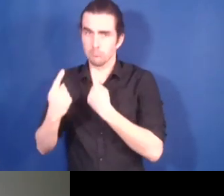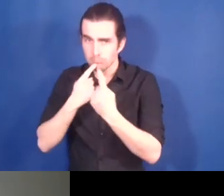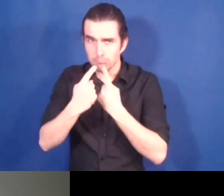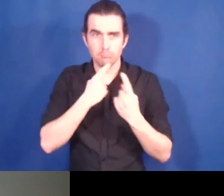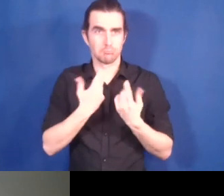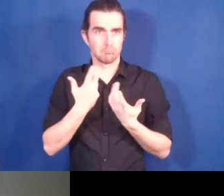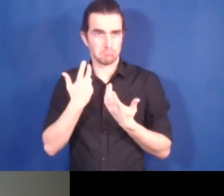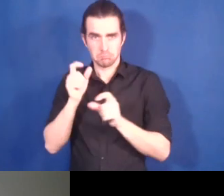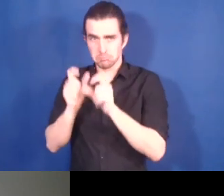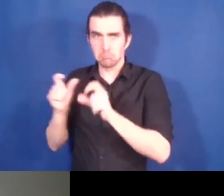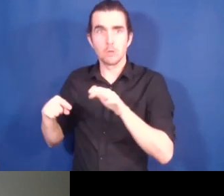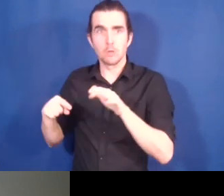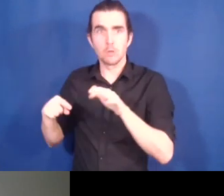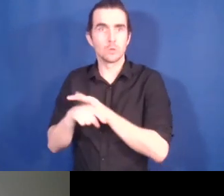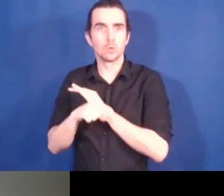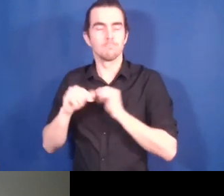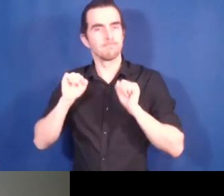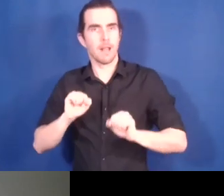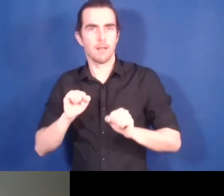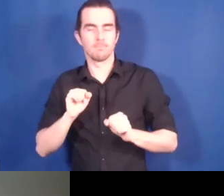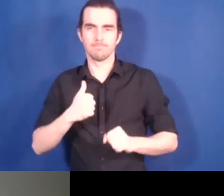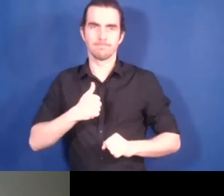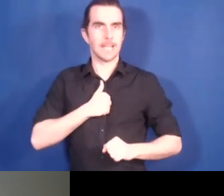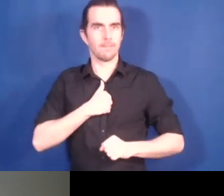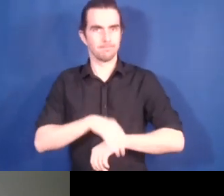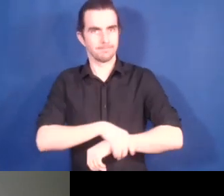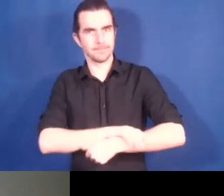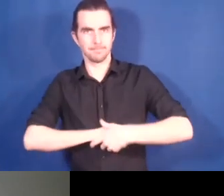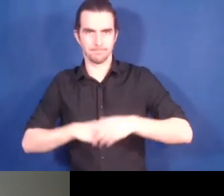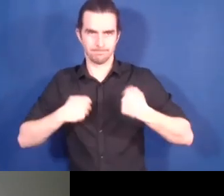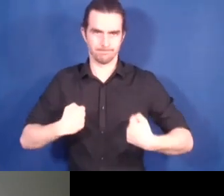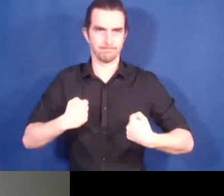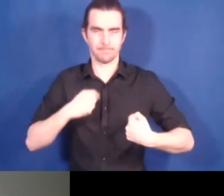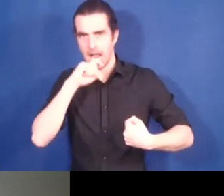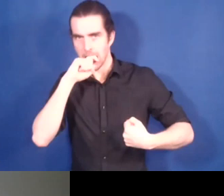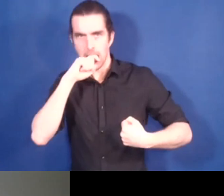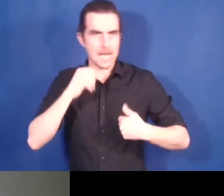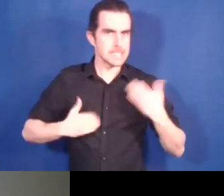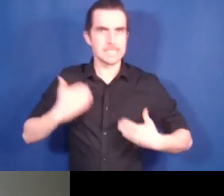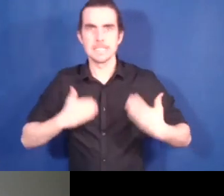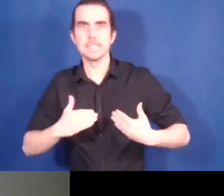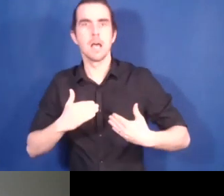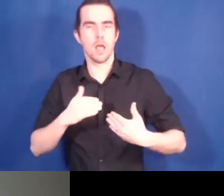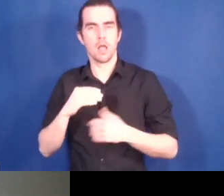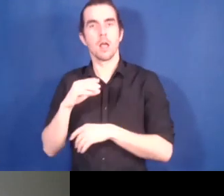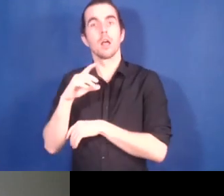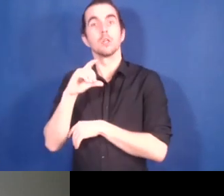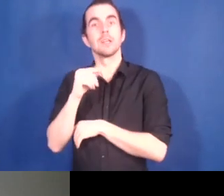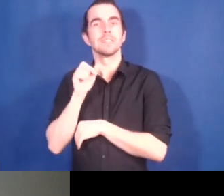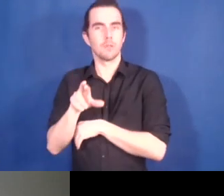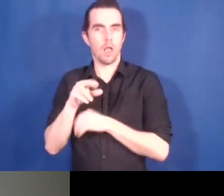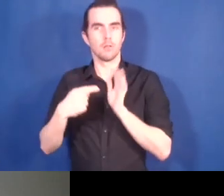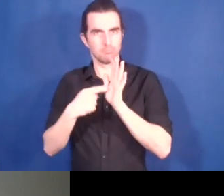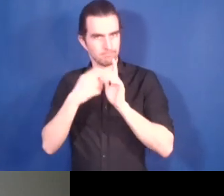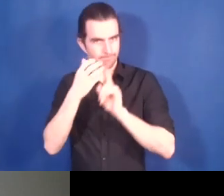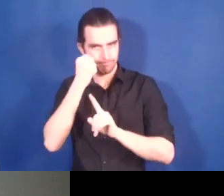well, but equally, what's so important from my perspective was seeing